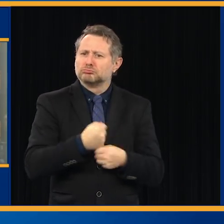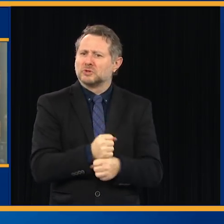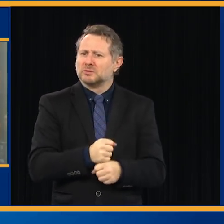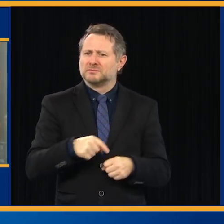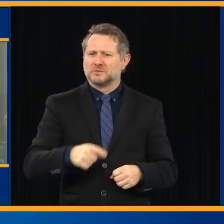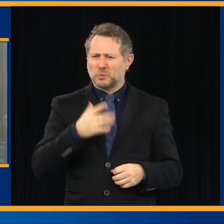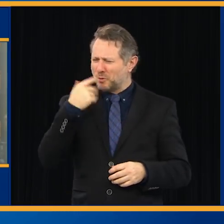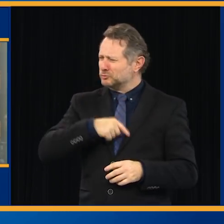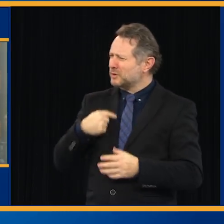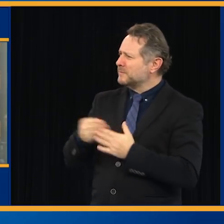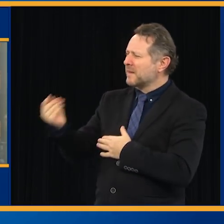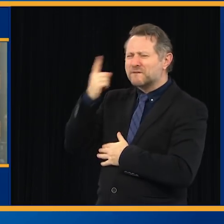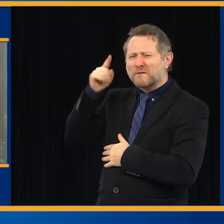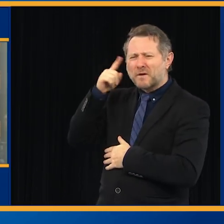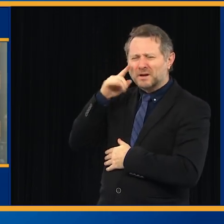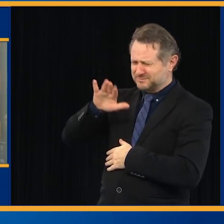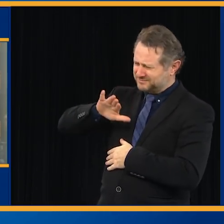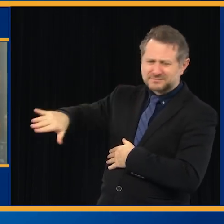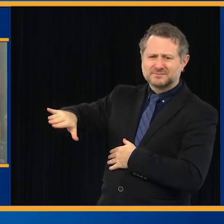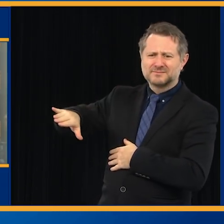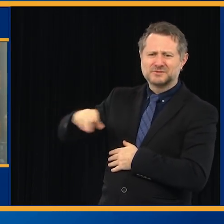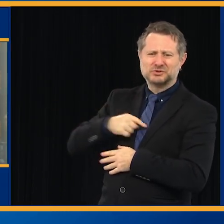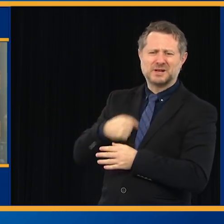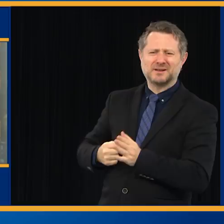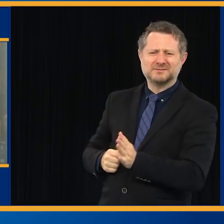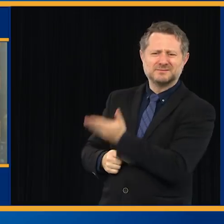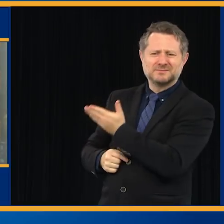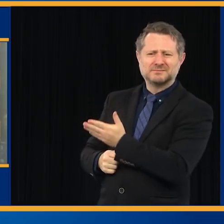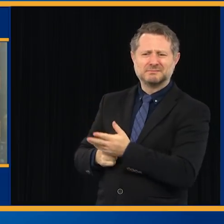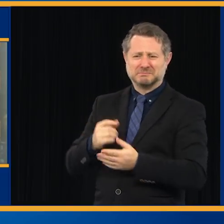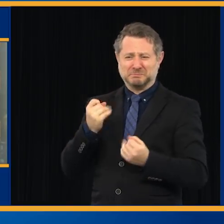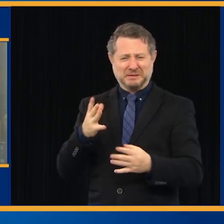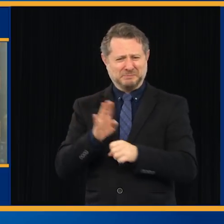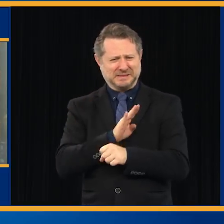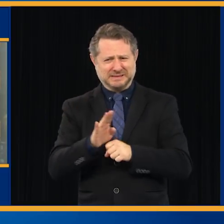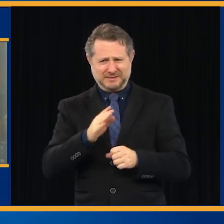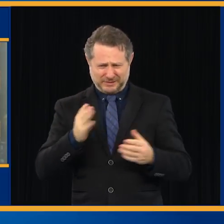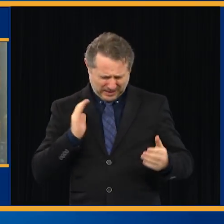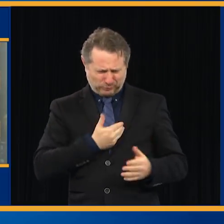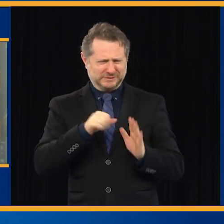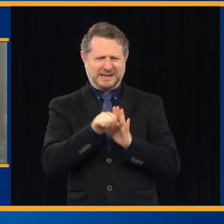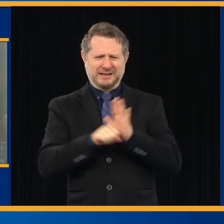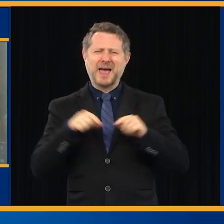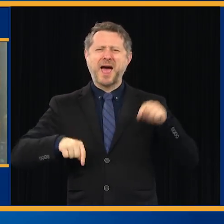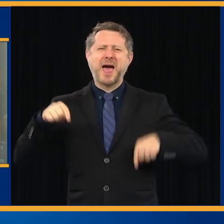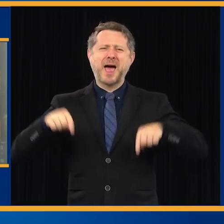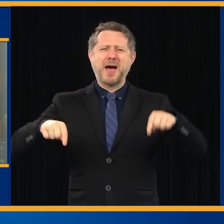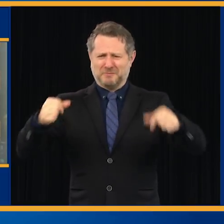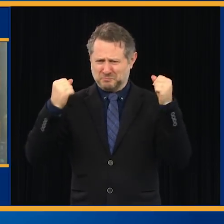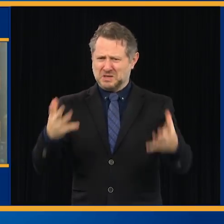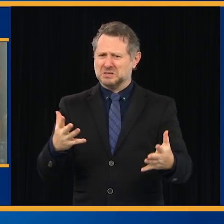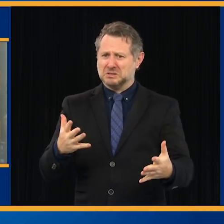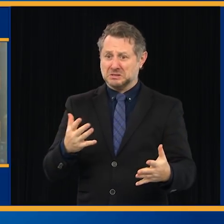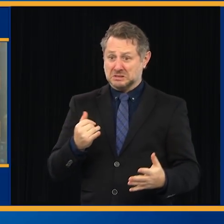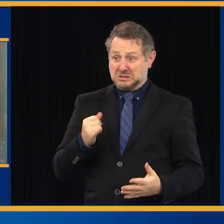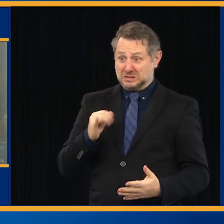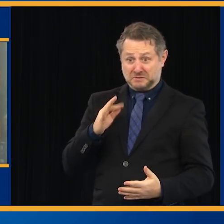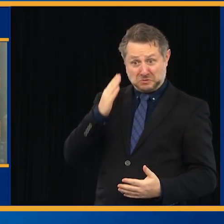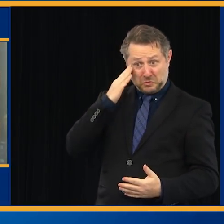China, right? I'm sure there are a lot of businesses within our own states that if they knew they had that kind